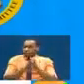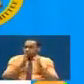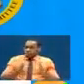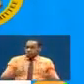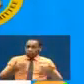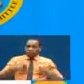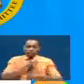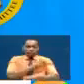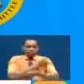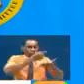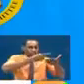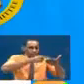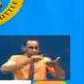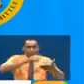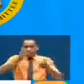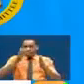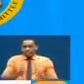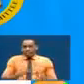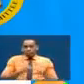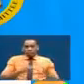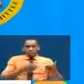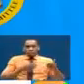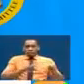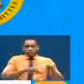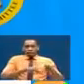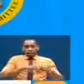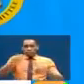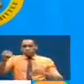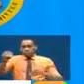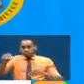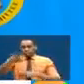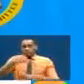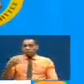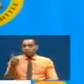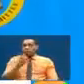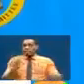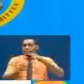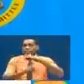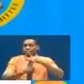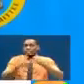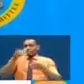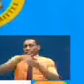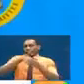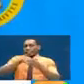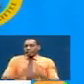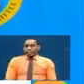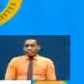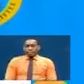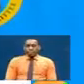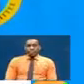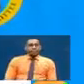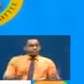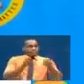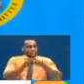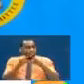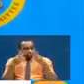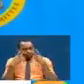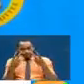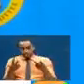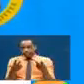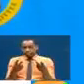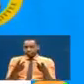the authority to clear any person to move out of these areas other than the Ministry of Interior. We have also noticed